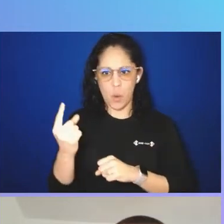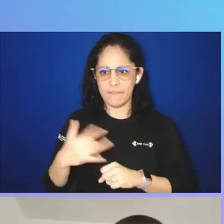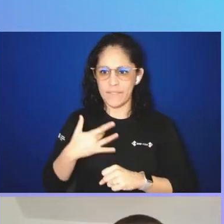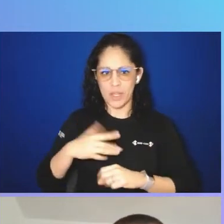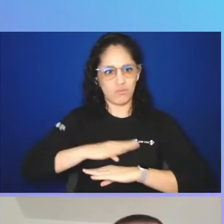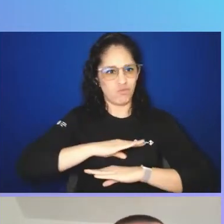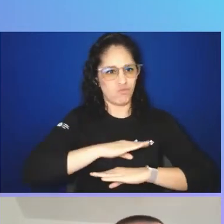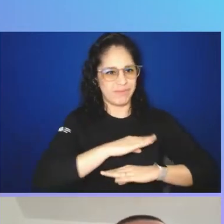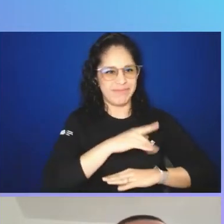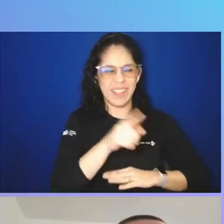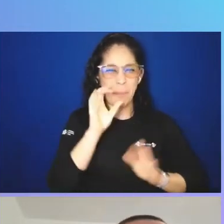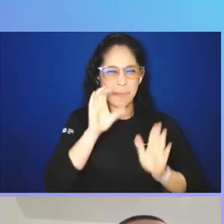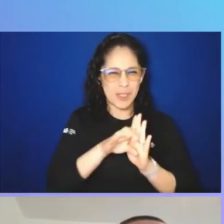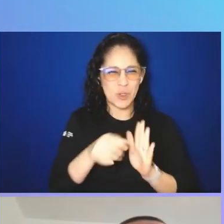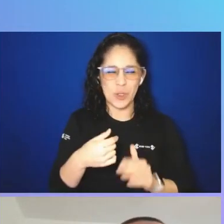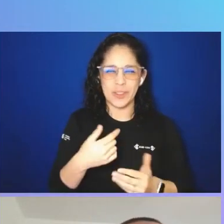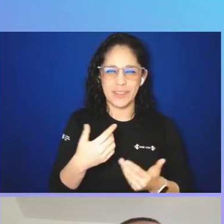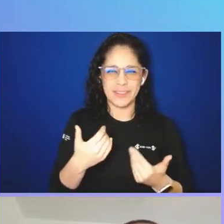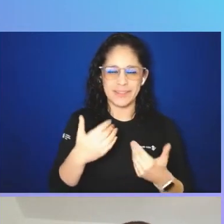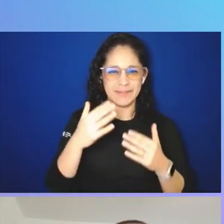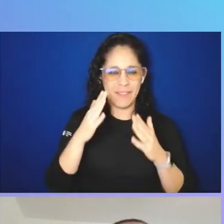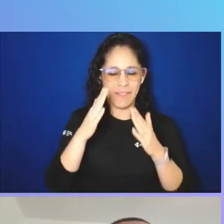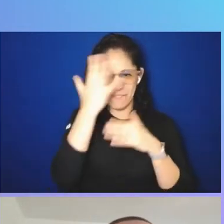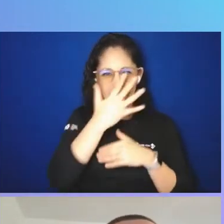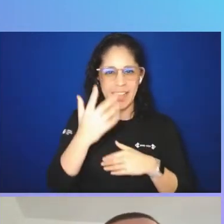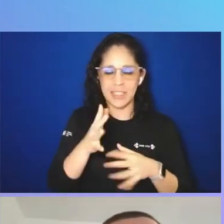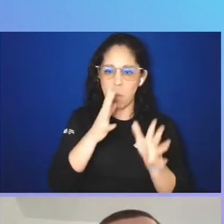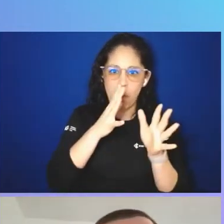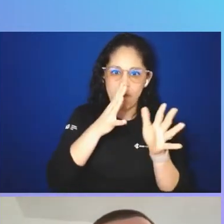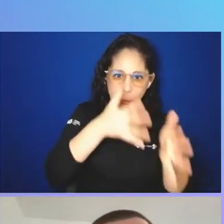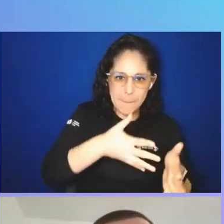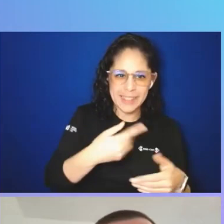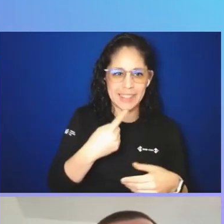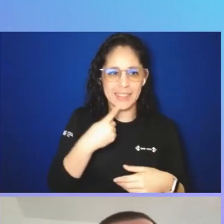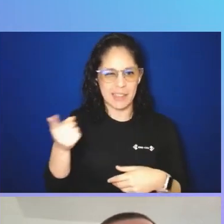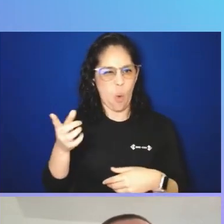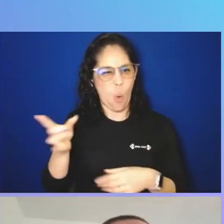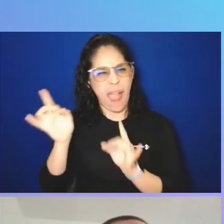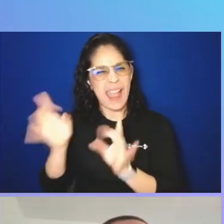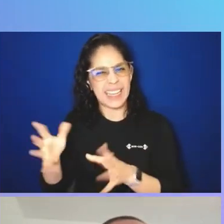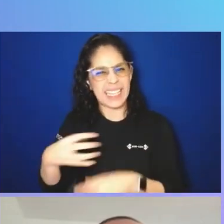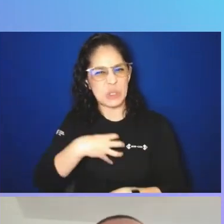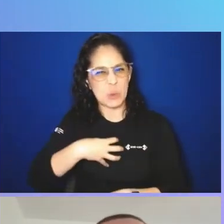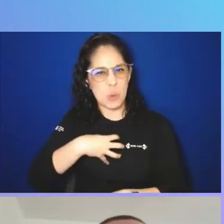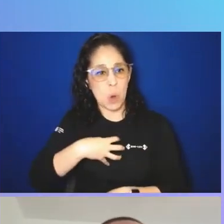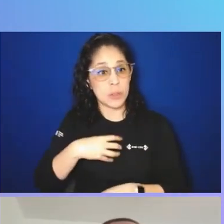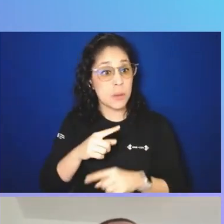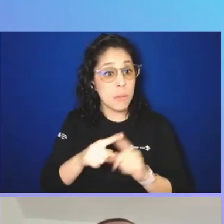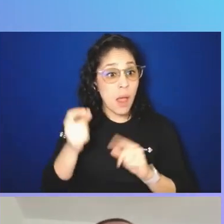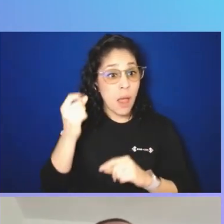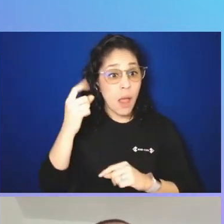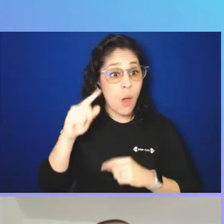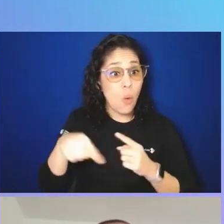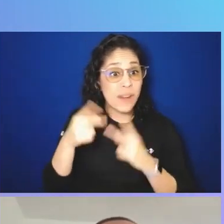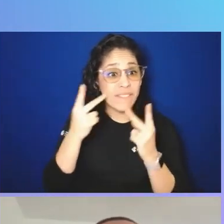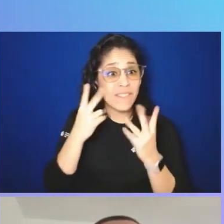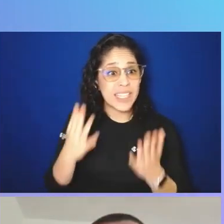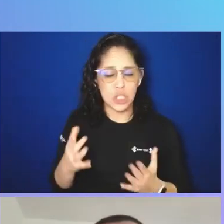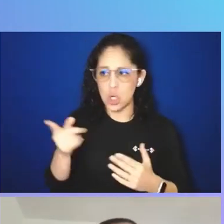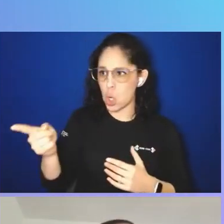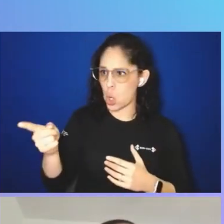this website, it's gross. But when a disabled visitor finds it repellent, we tend to jump to the conclusion that